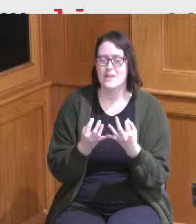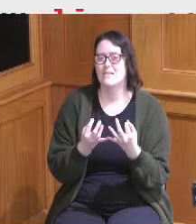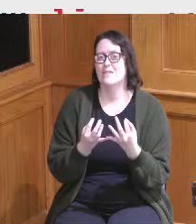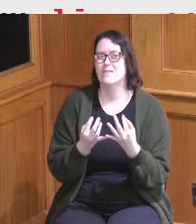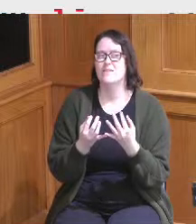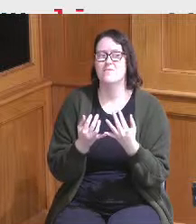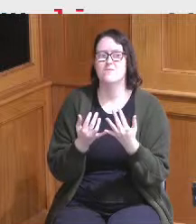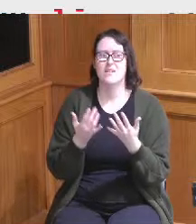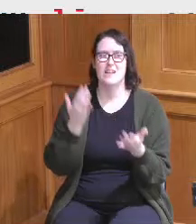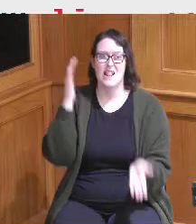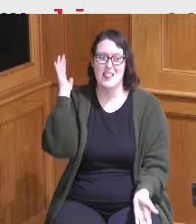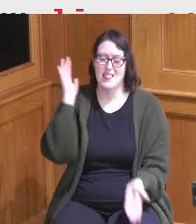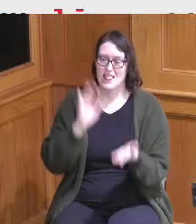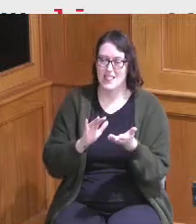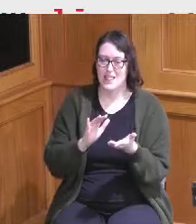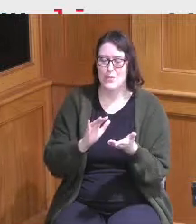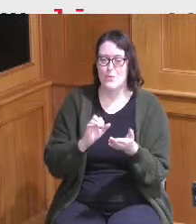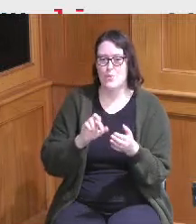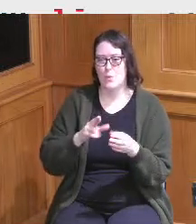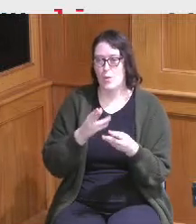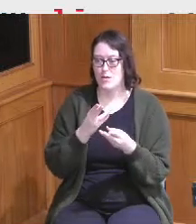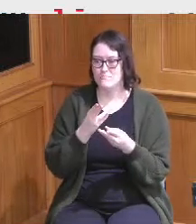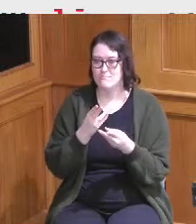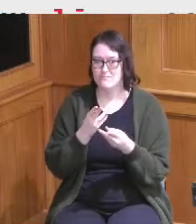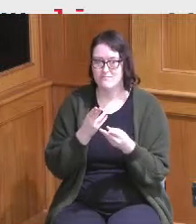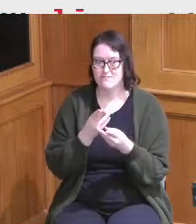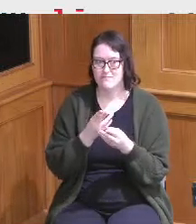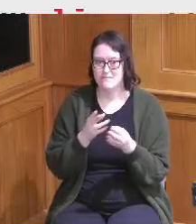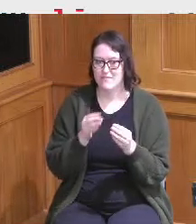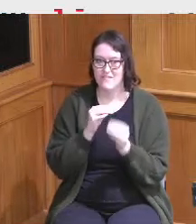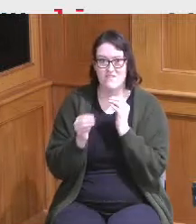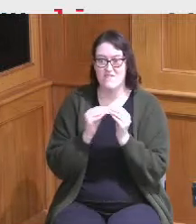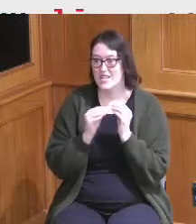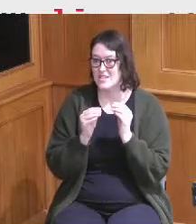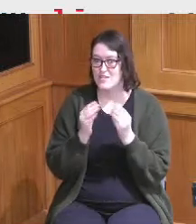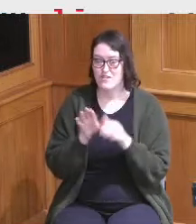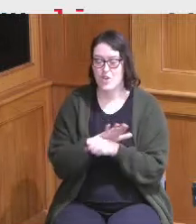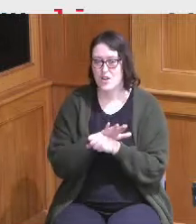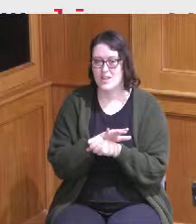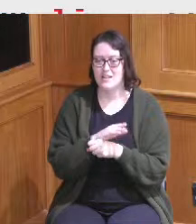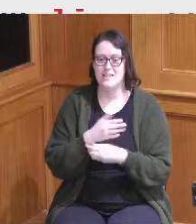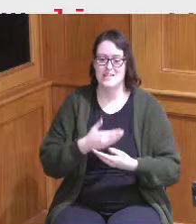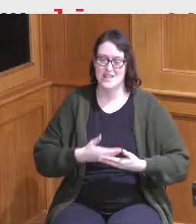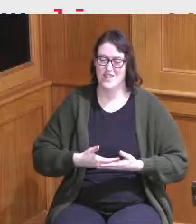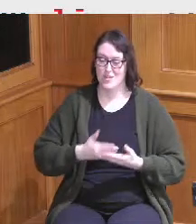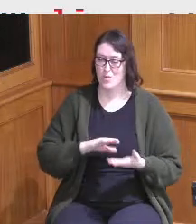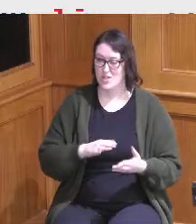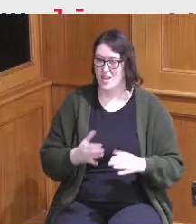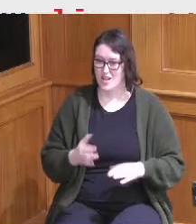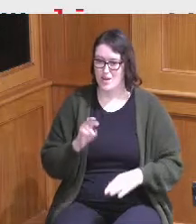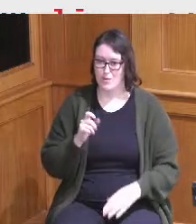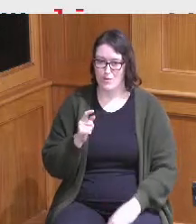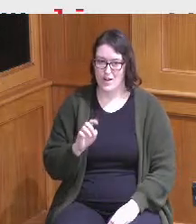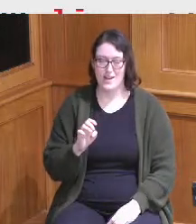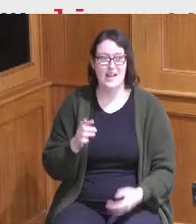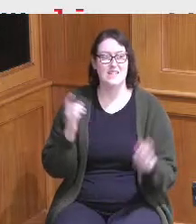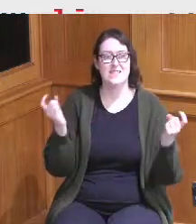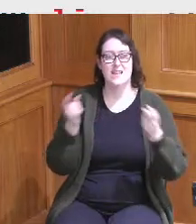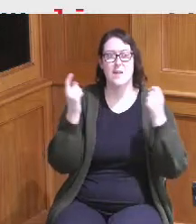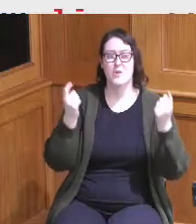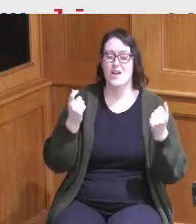of eliminating or reducing the infant mortality rate and celebrating every baby's first birthday in Hamilton